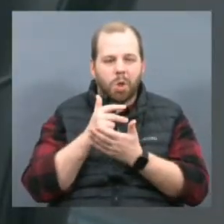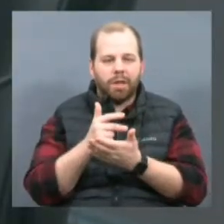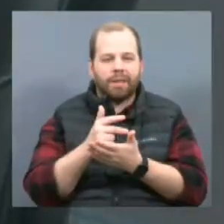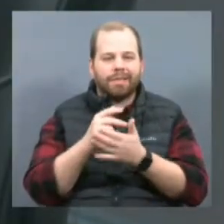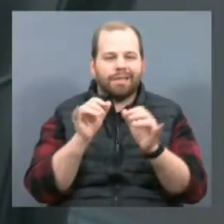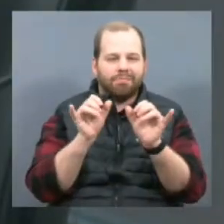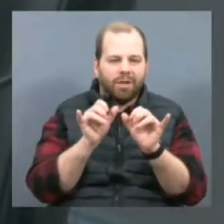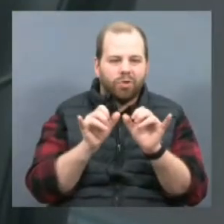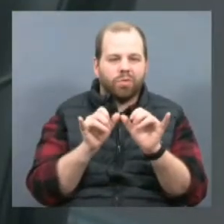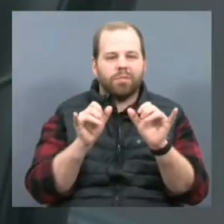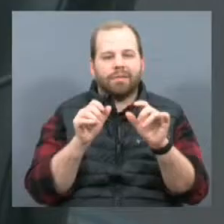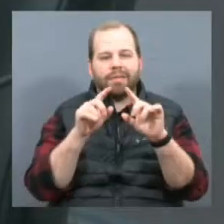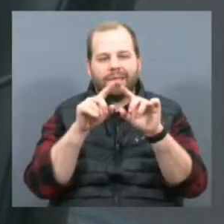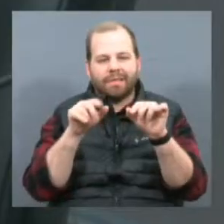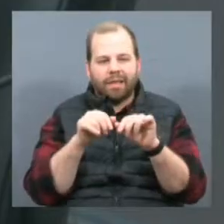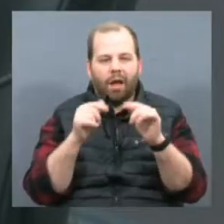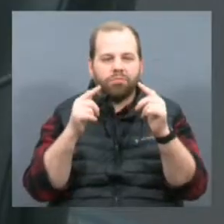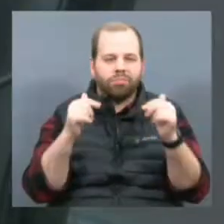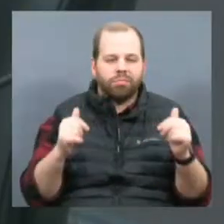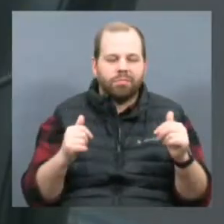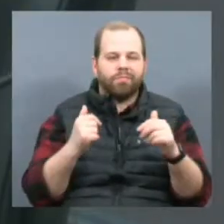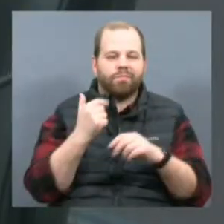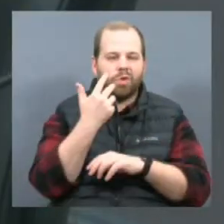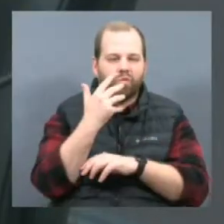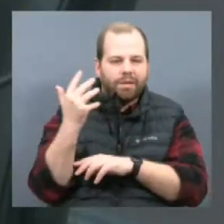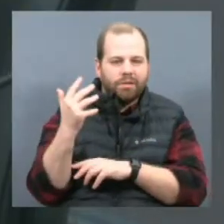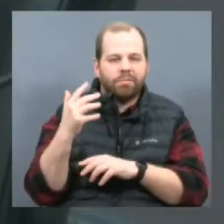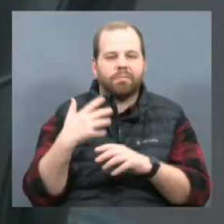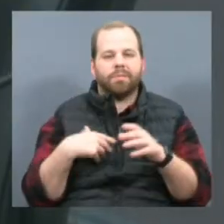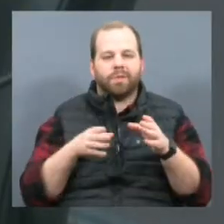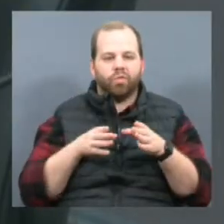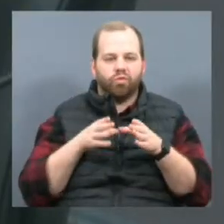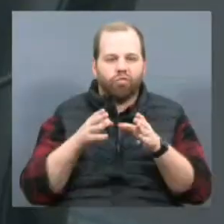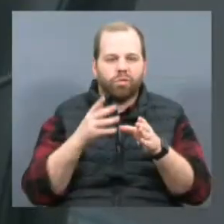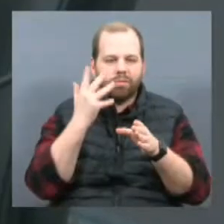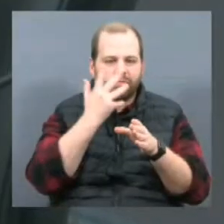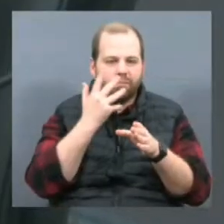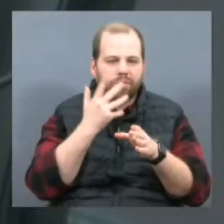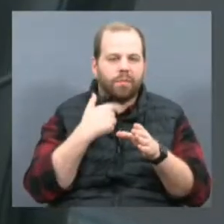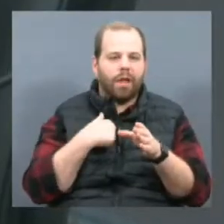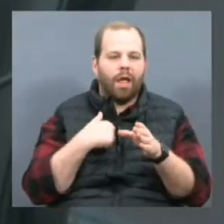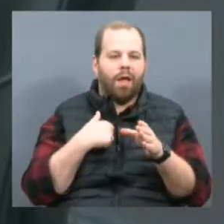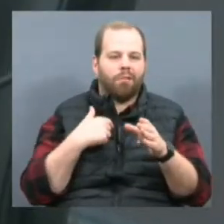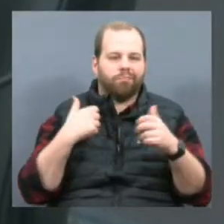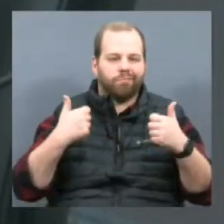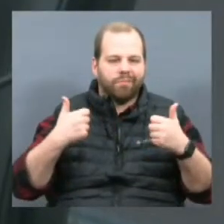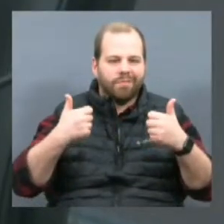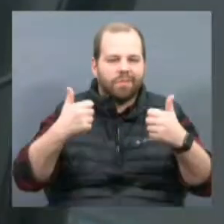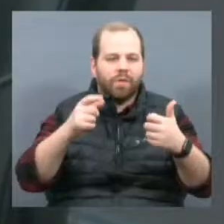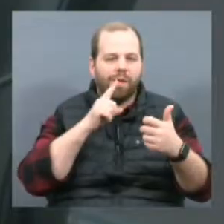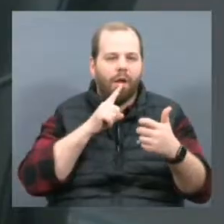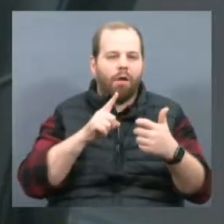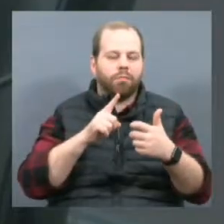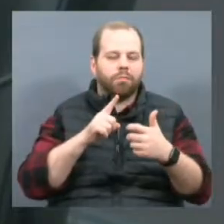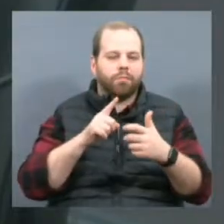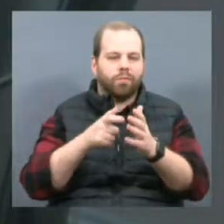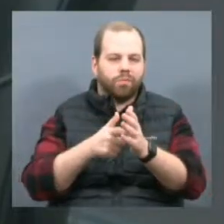areas, signage, landscaping, streetscapes, and street furnishings are required such that